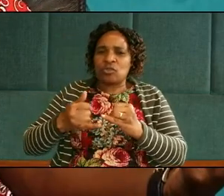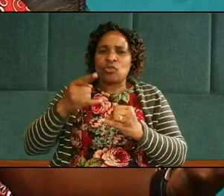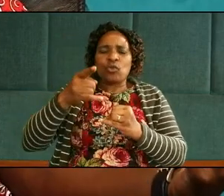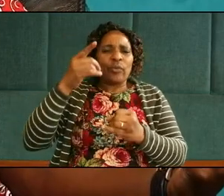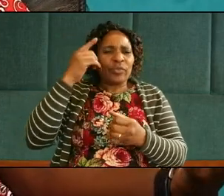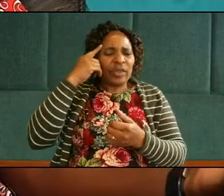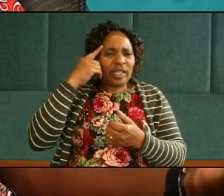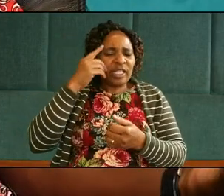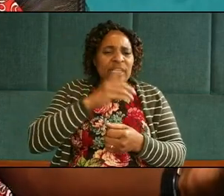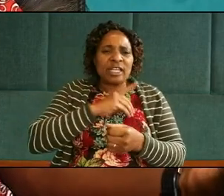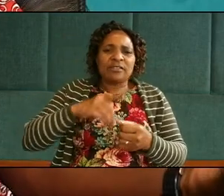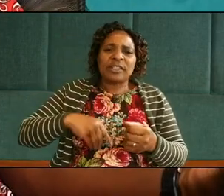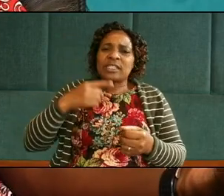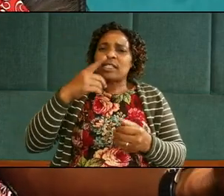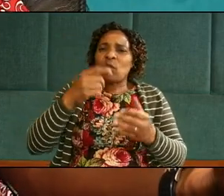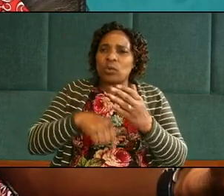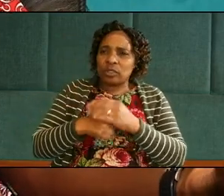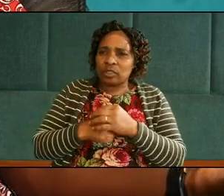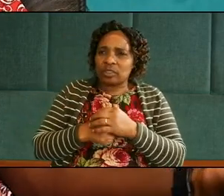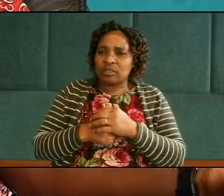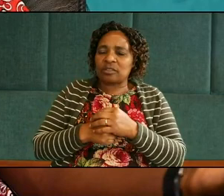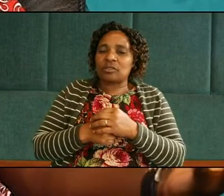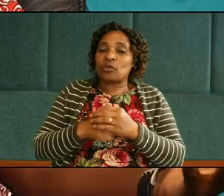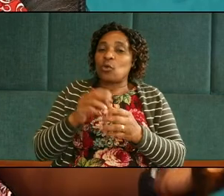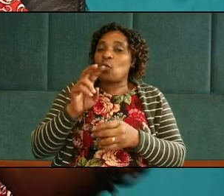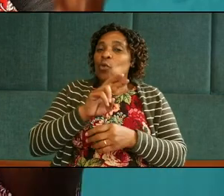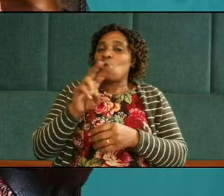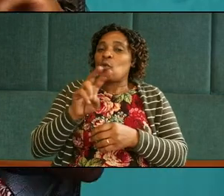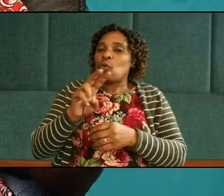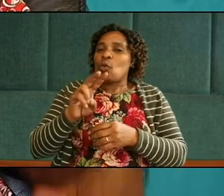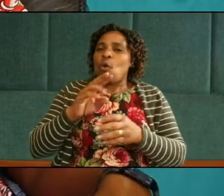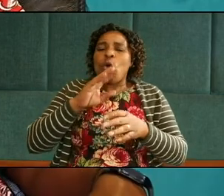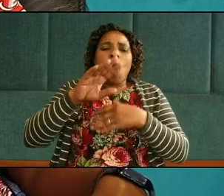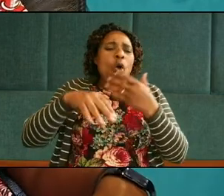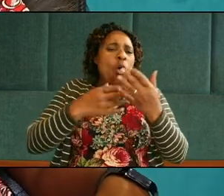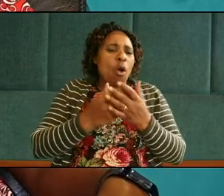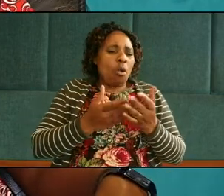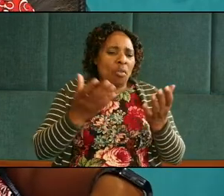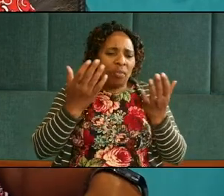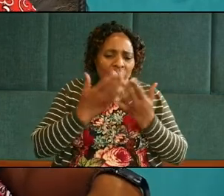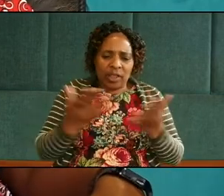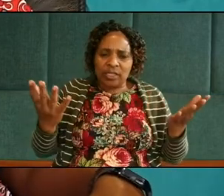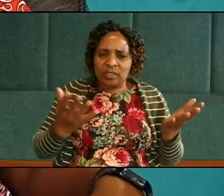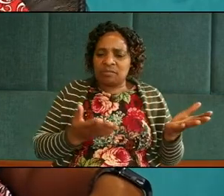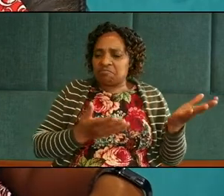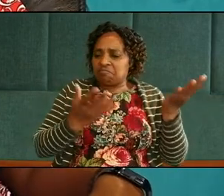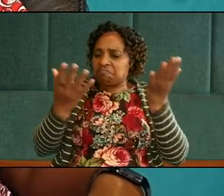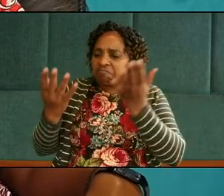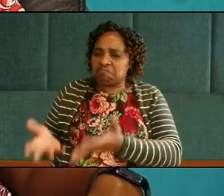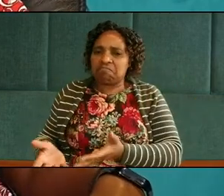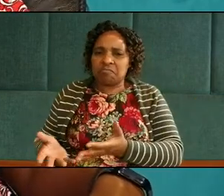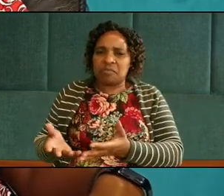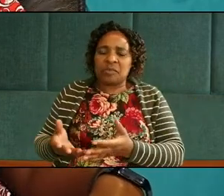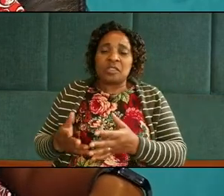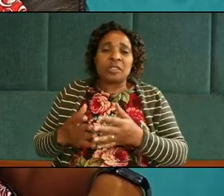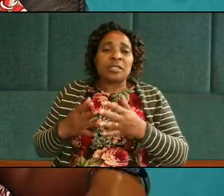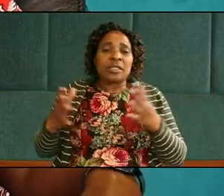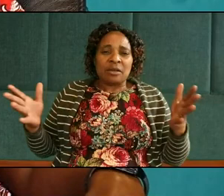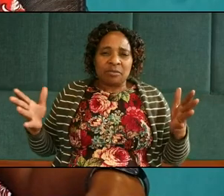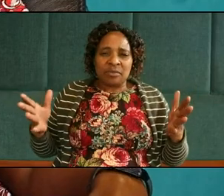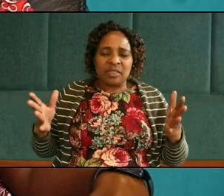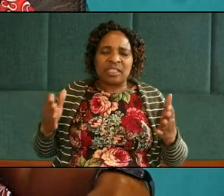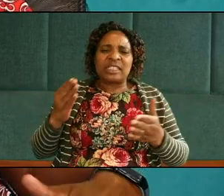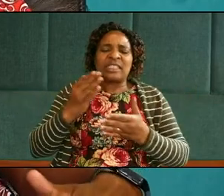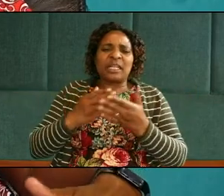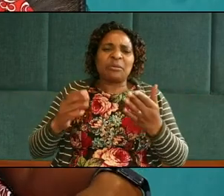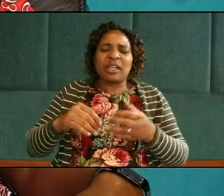thinking, David would be saying, yeah, look, God, look at all the stuff I've brought. You know, oh, we are great. We are something